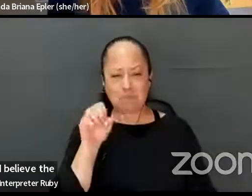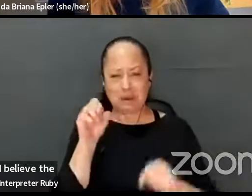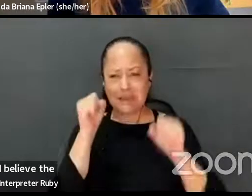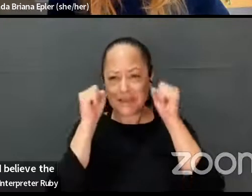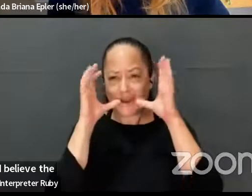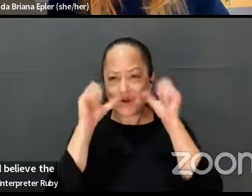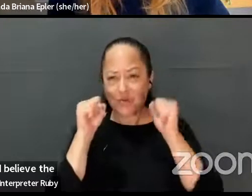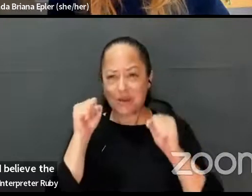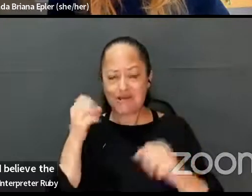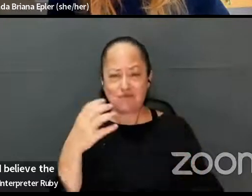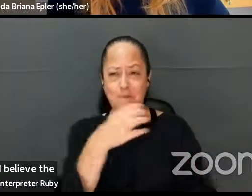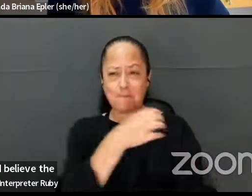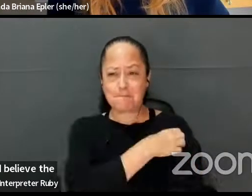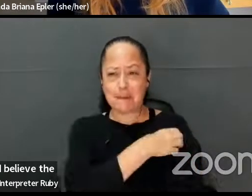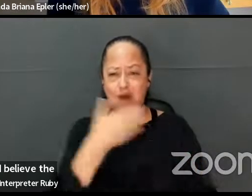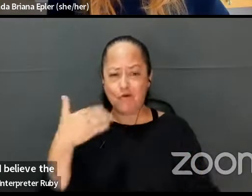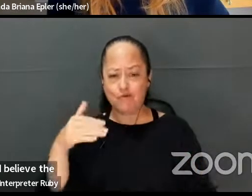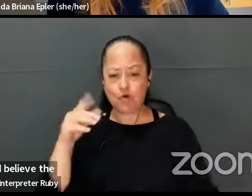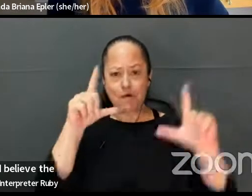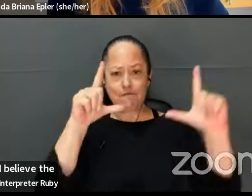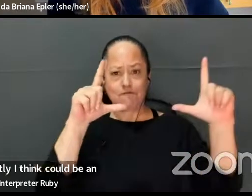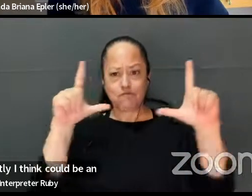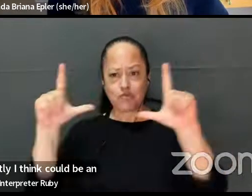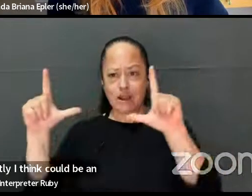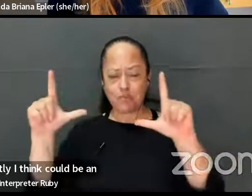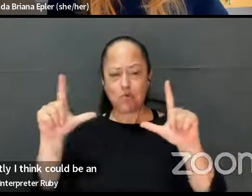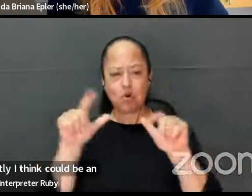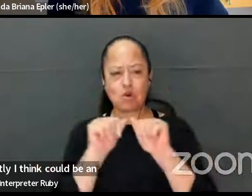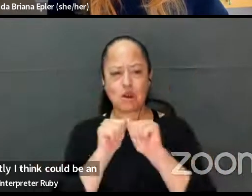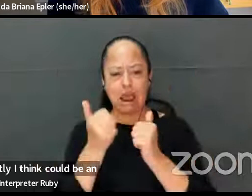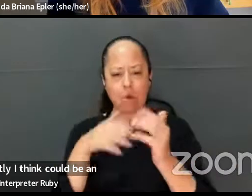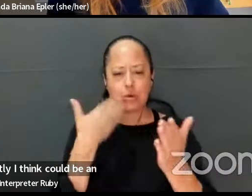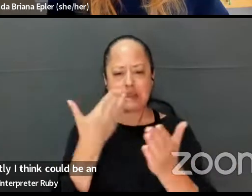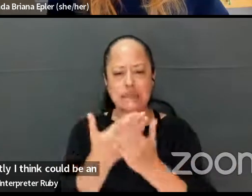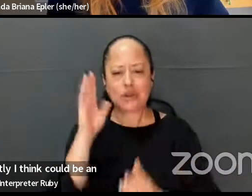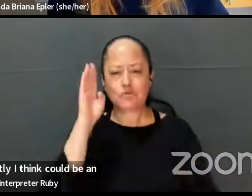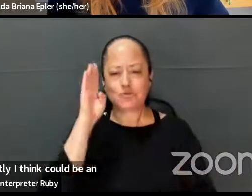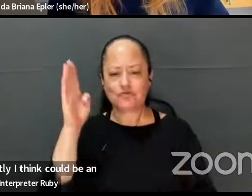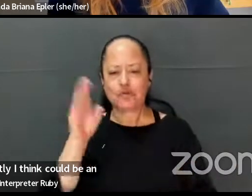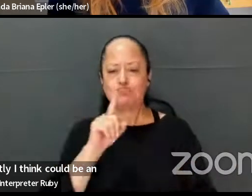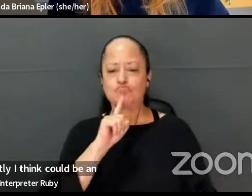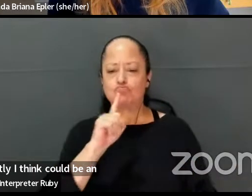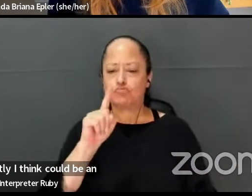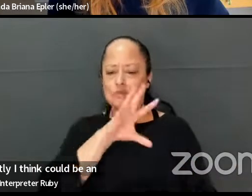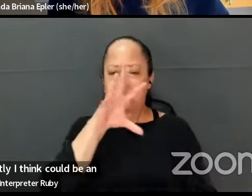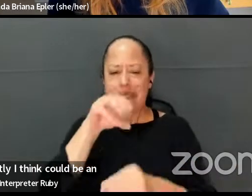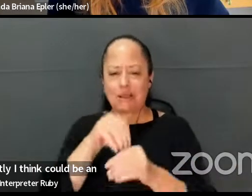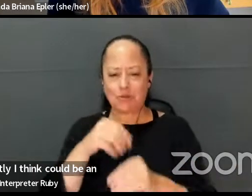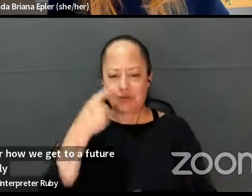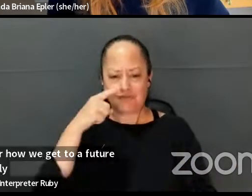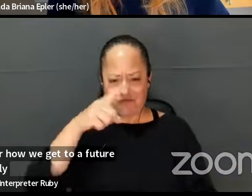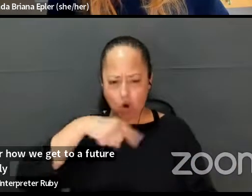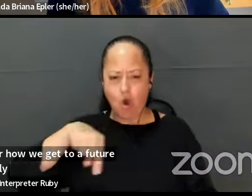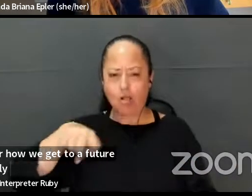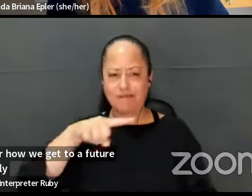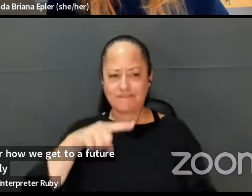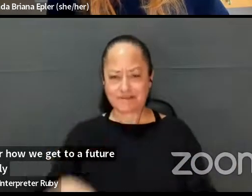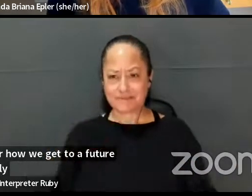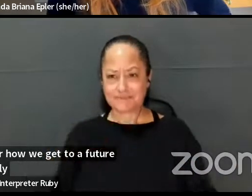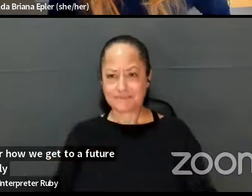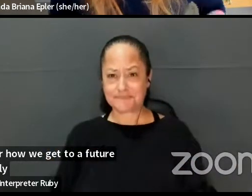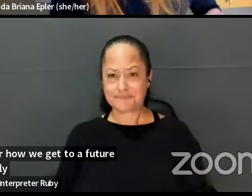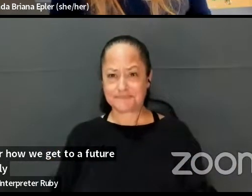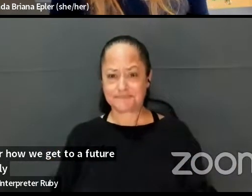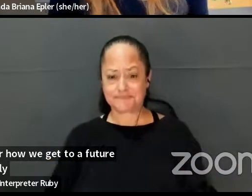incredibly powerful framework for how we get to a future that is truly inclusive for all of us.